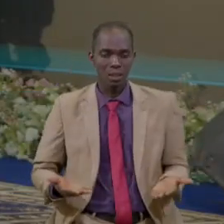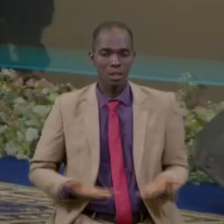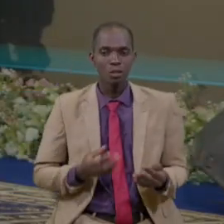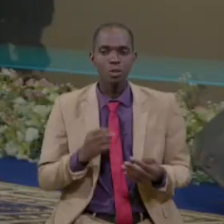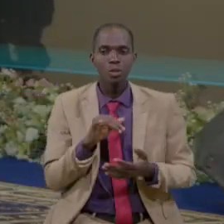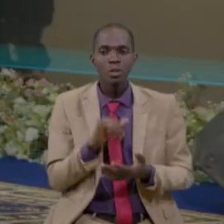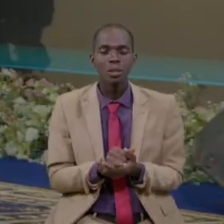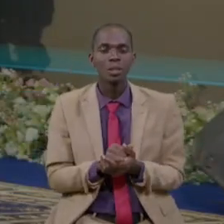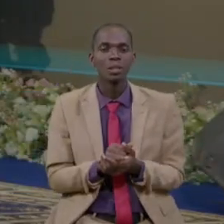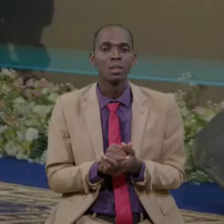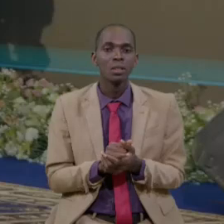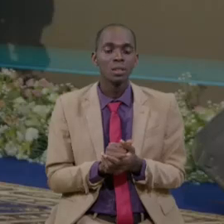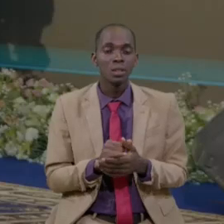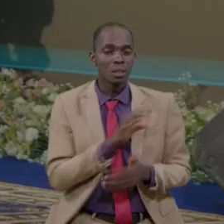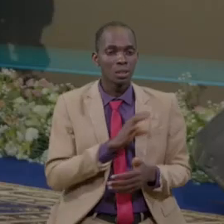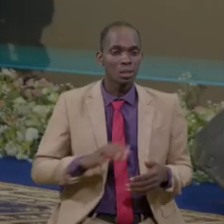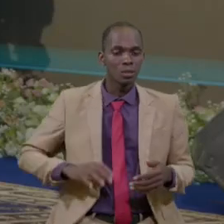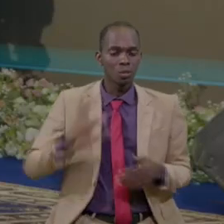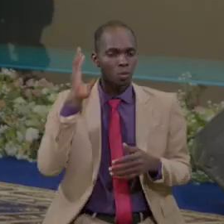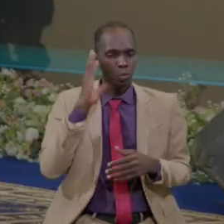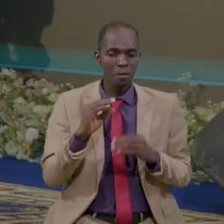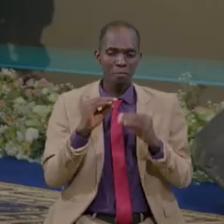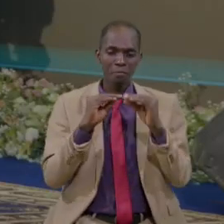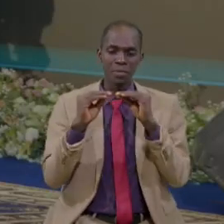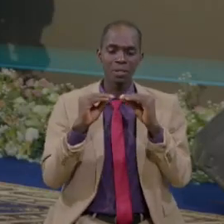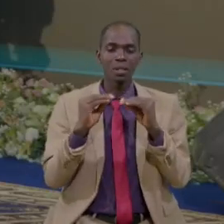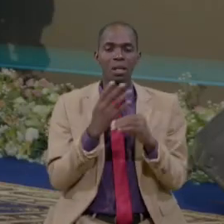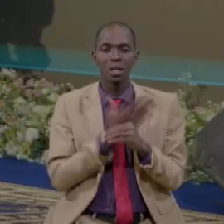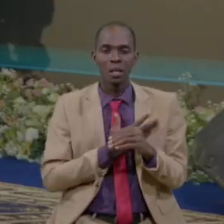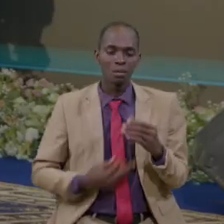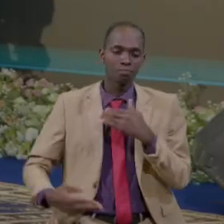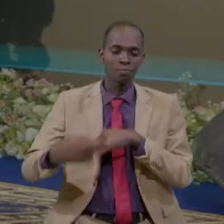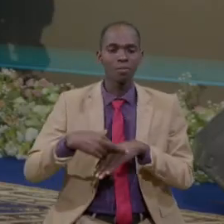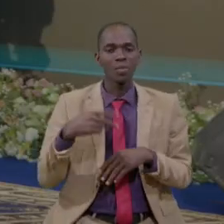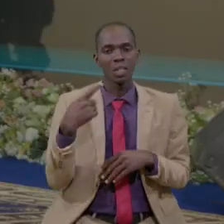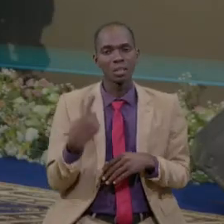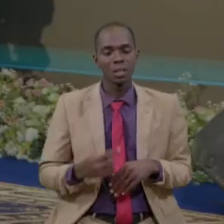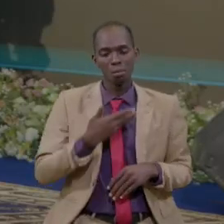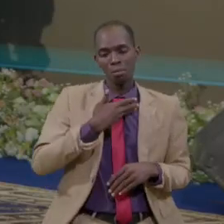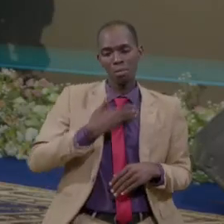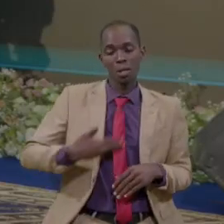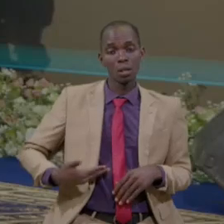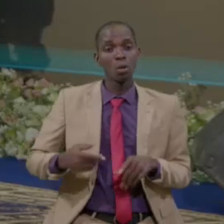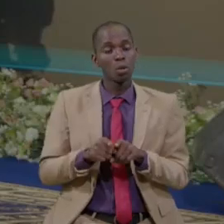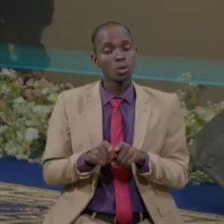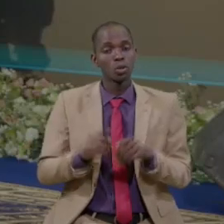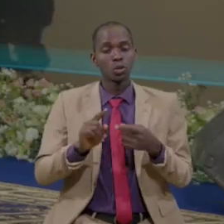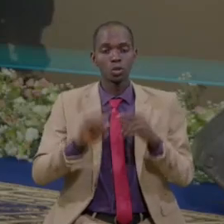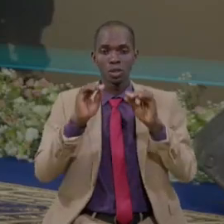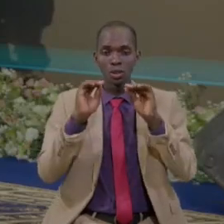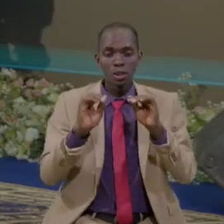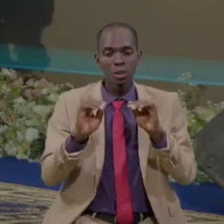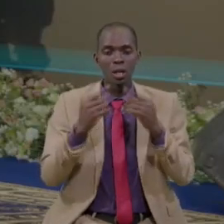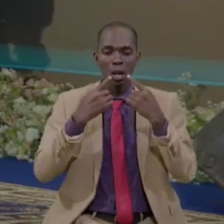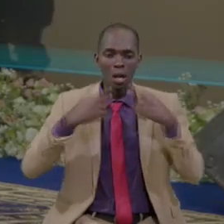and mend and restore the broken heart. And it's to preach and proclaim deliverance to the captives.